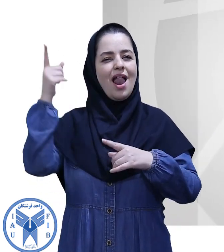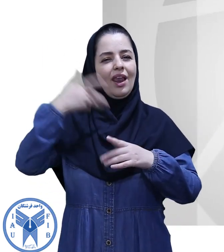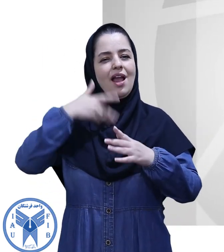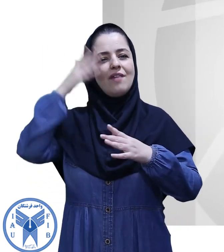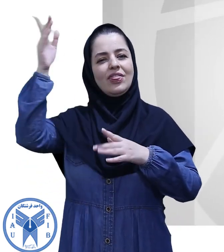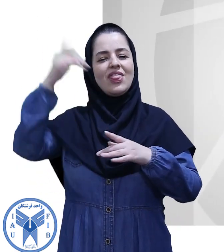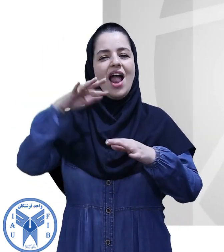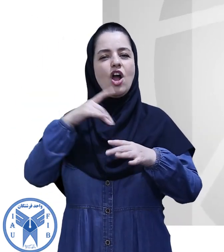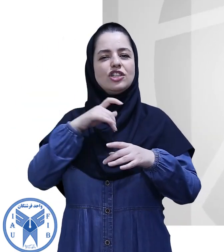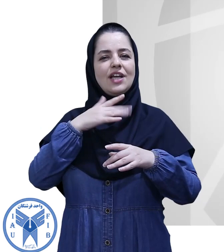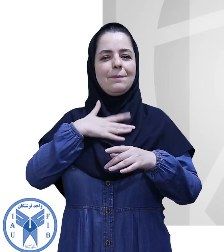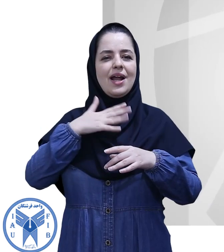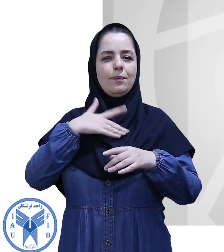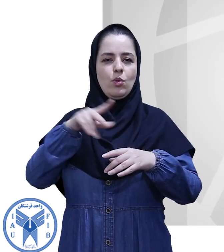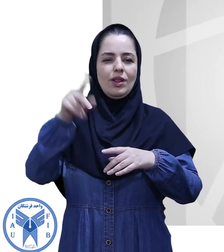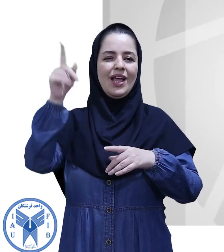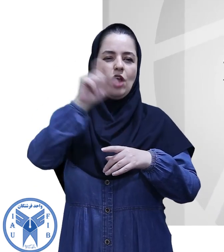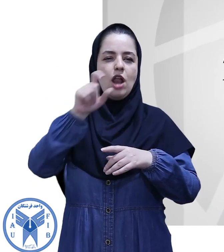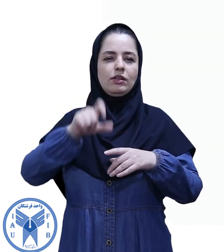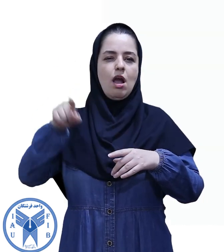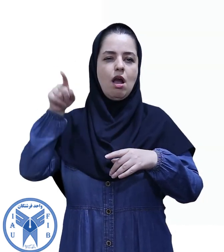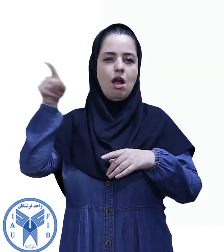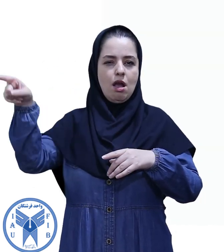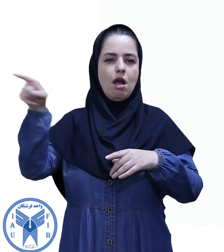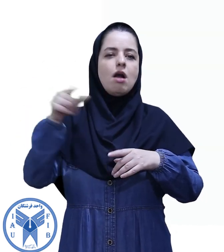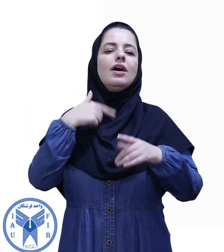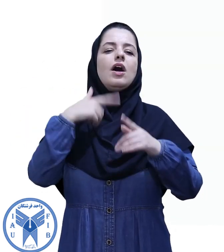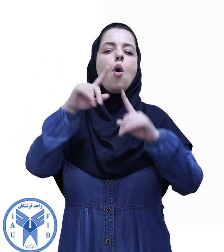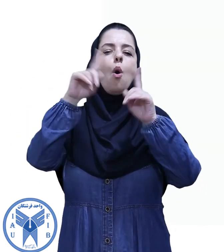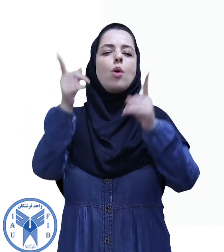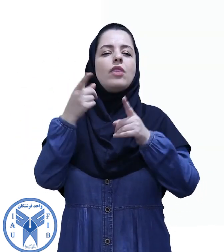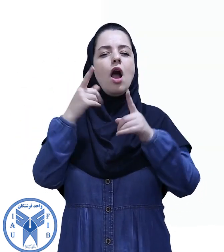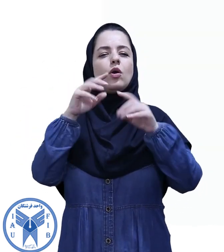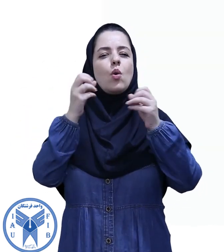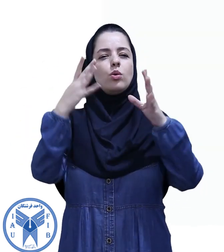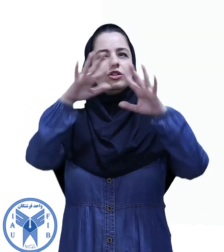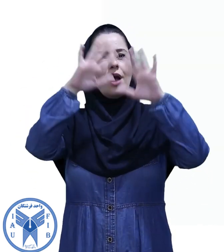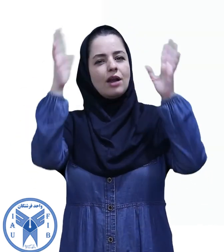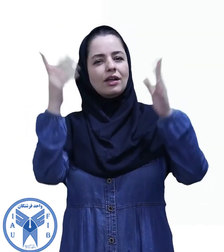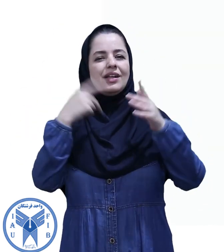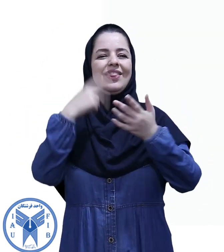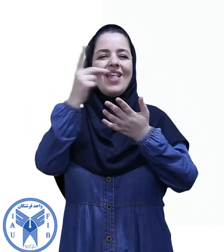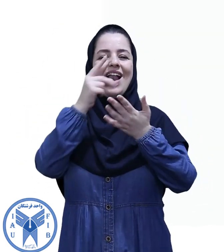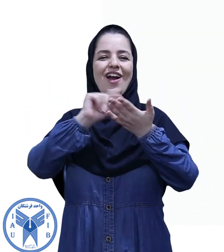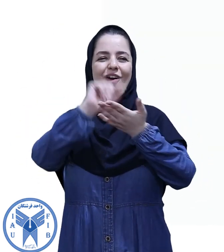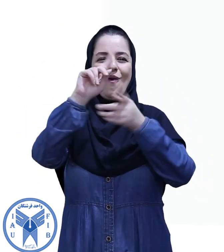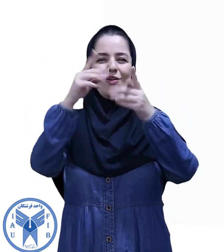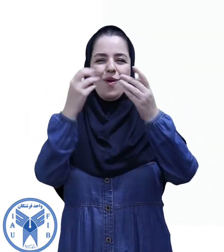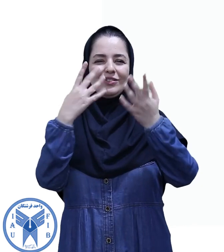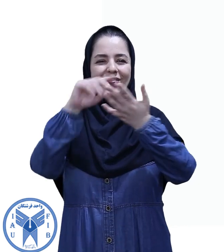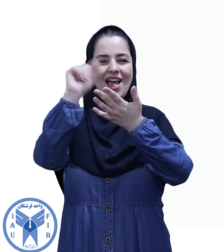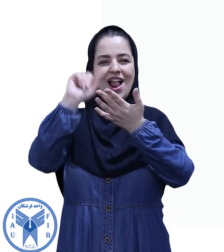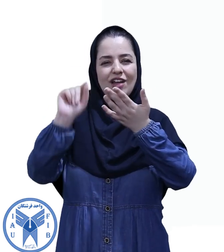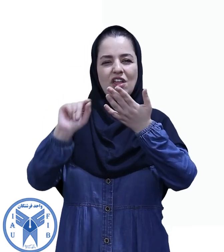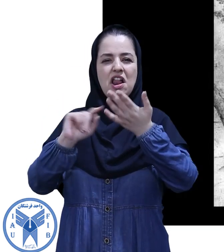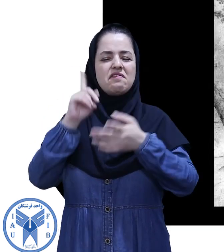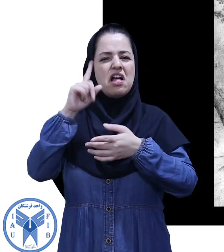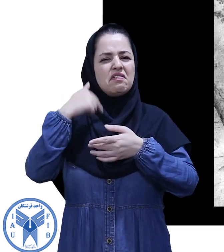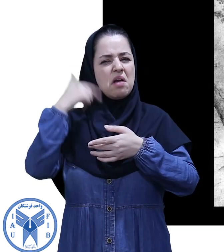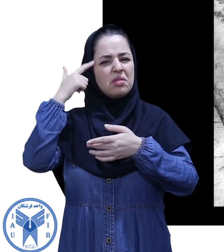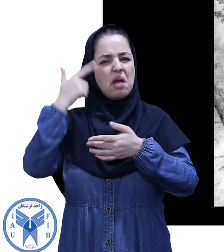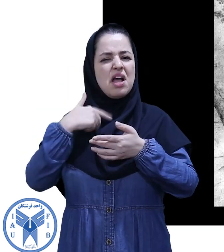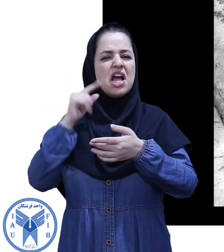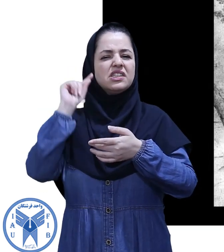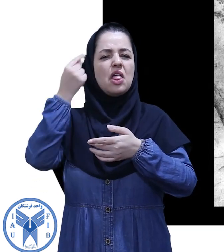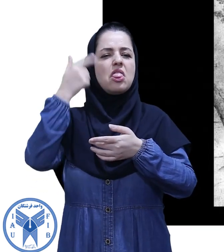Talbot is on his honeymoon in Lake Como in Italy, and he's trying to make drawings with a camera lucida. He's trying to do pencil sketches